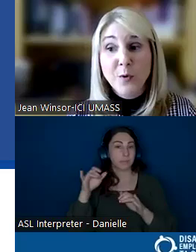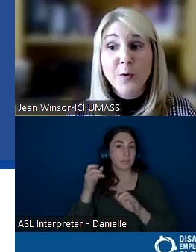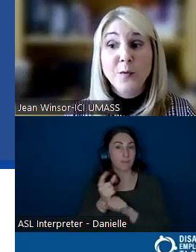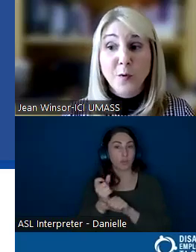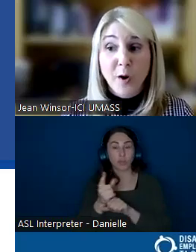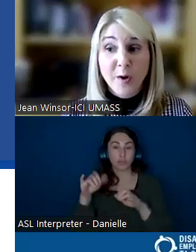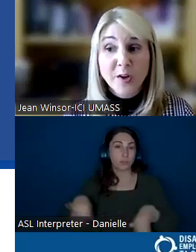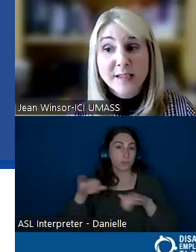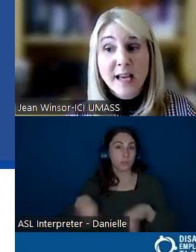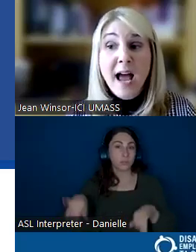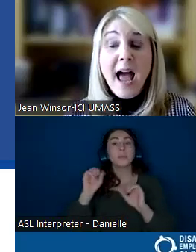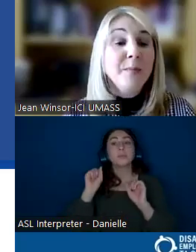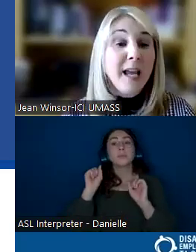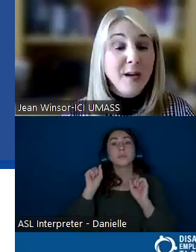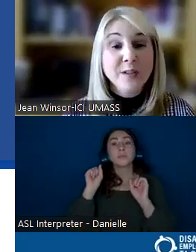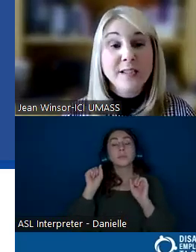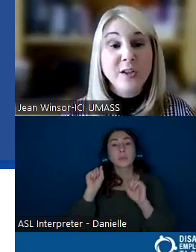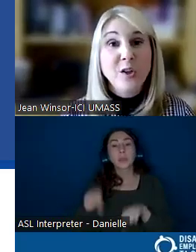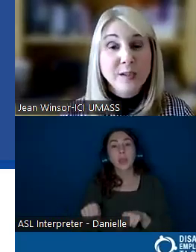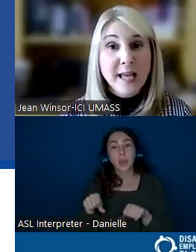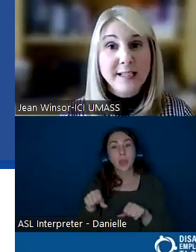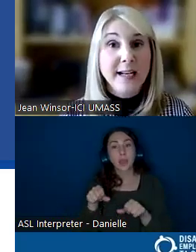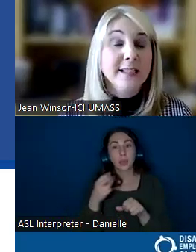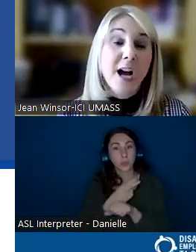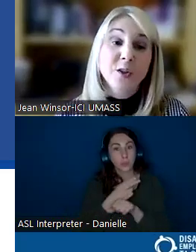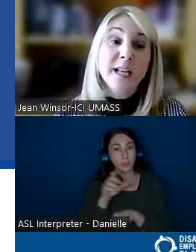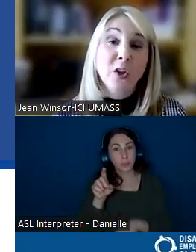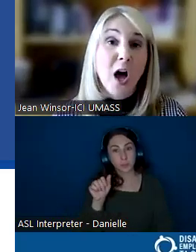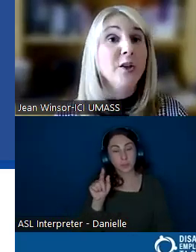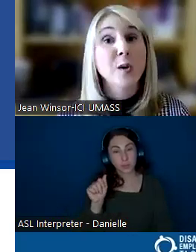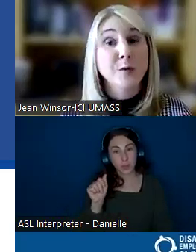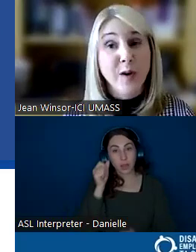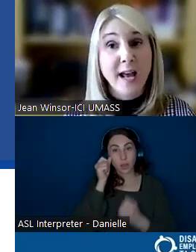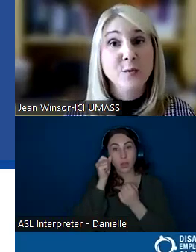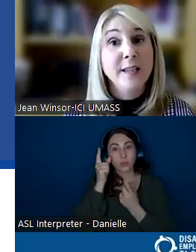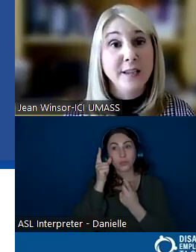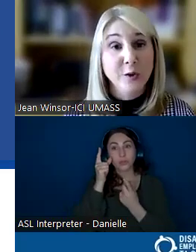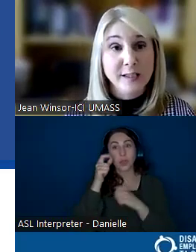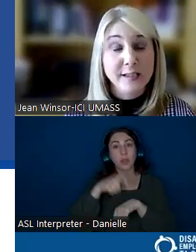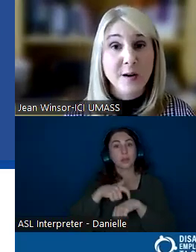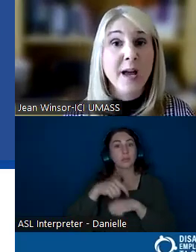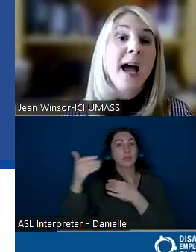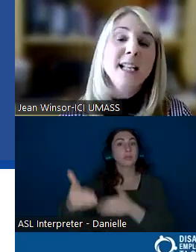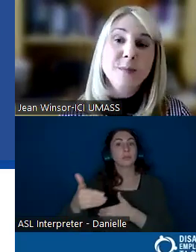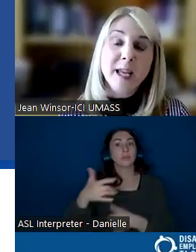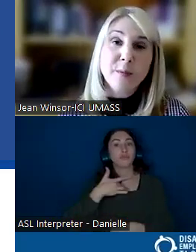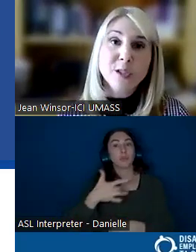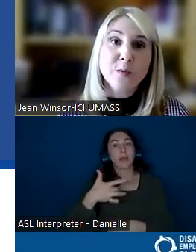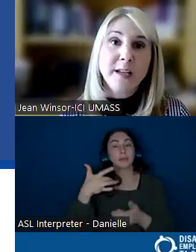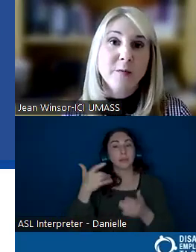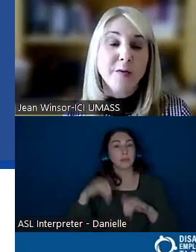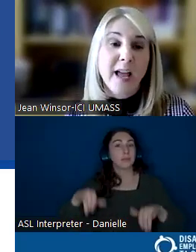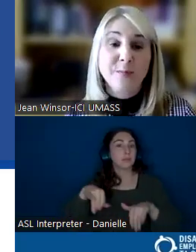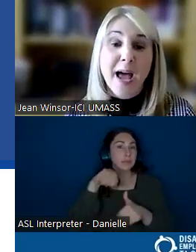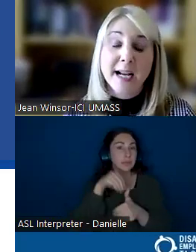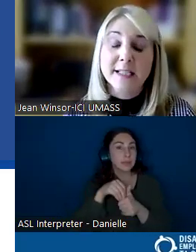to move forwards and be able to use that data to understand long-term trends within their system and to be able to